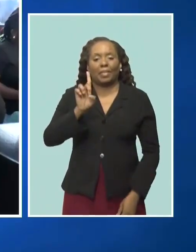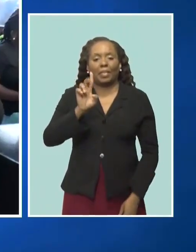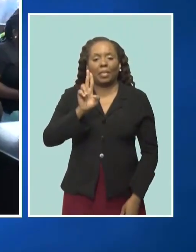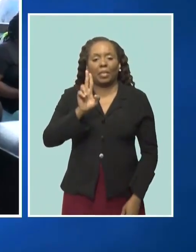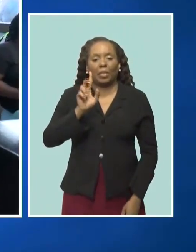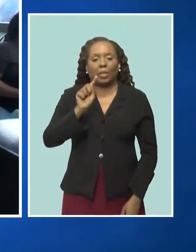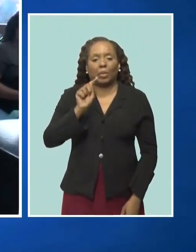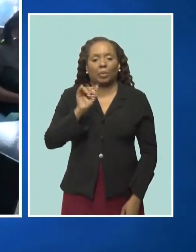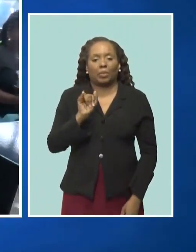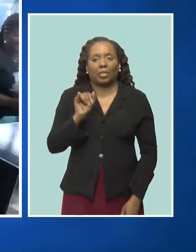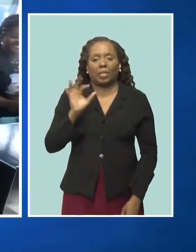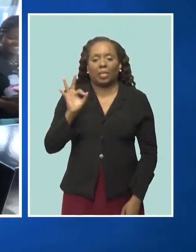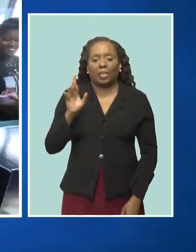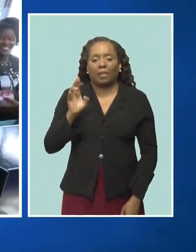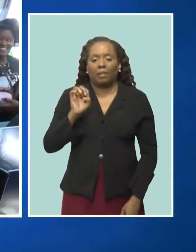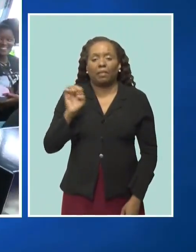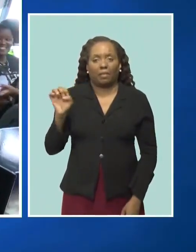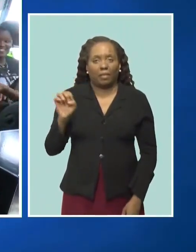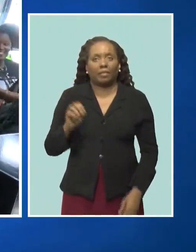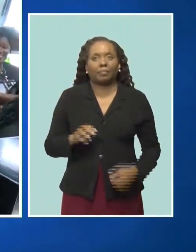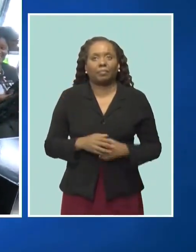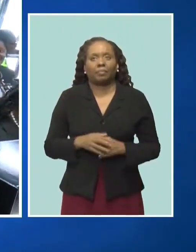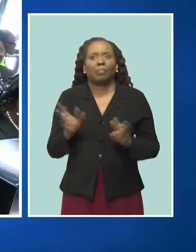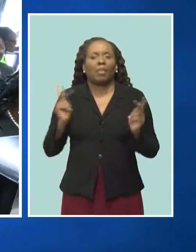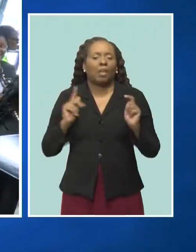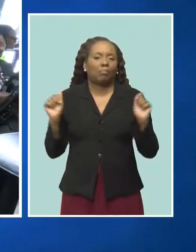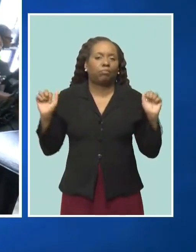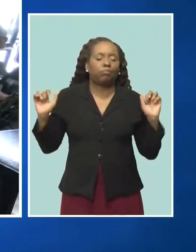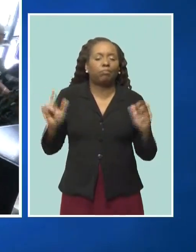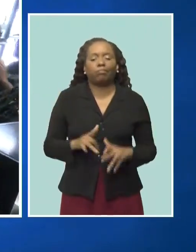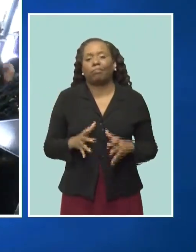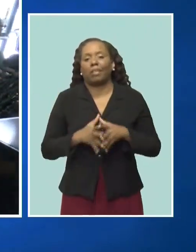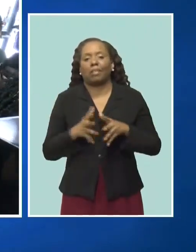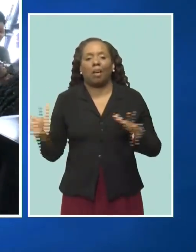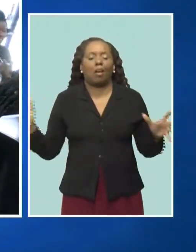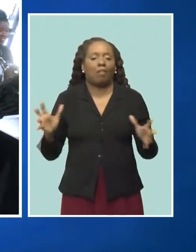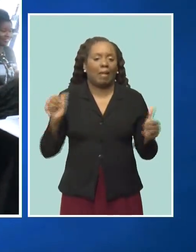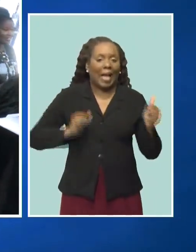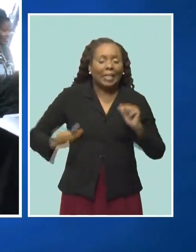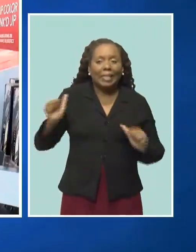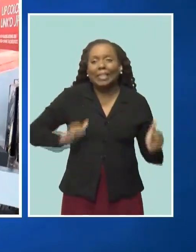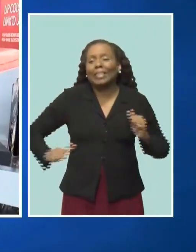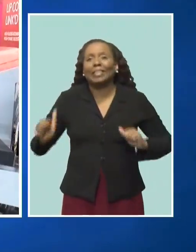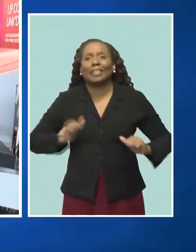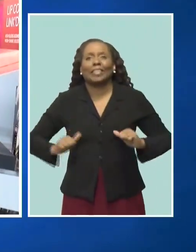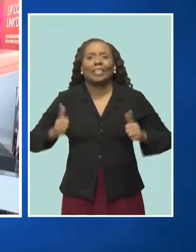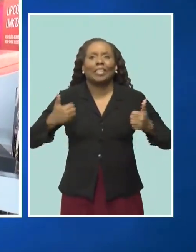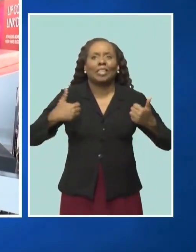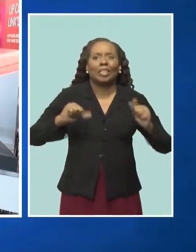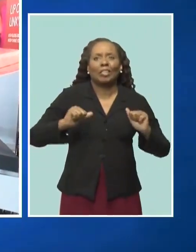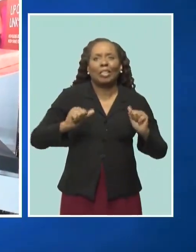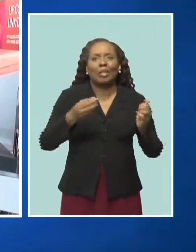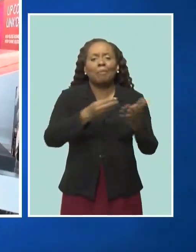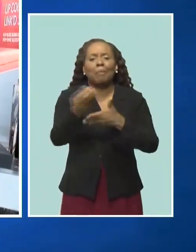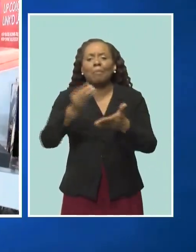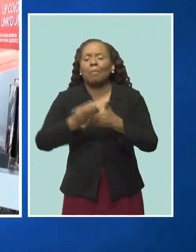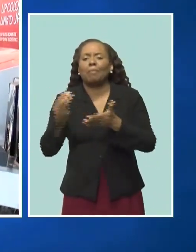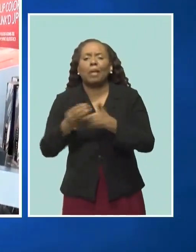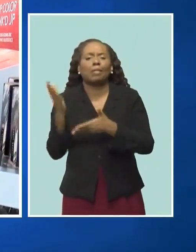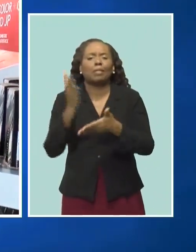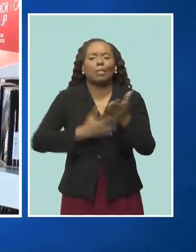Fans flock to the Broad Street location, creating a buzz of activity as they try to get their hands on the popular